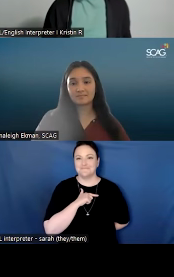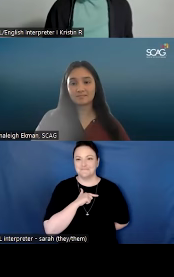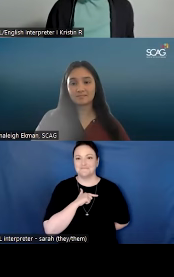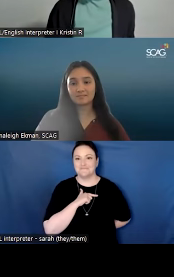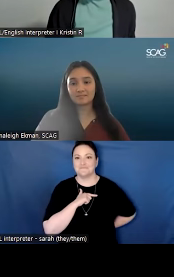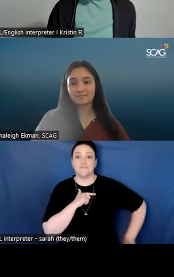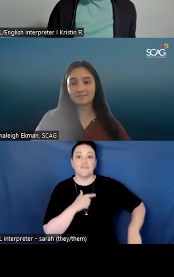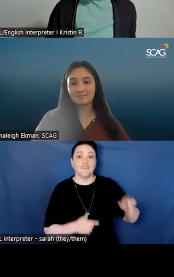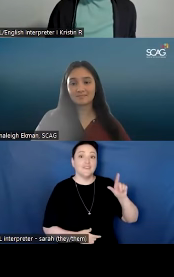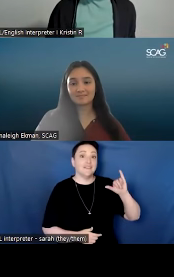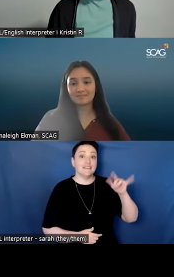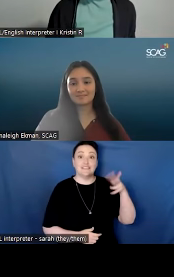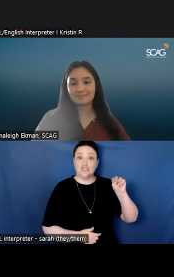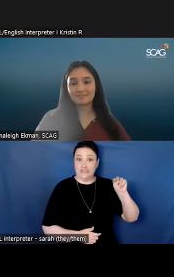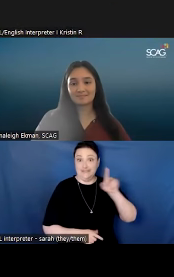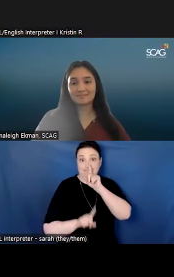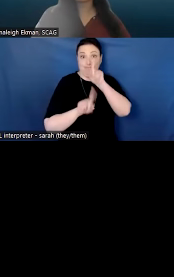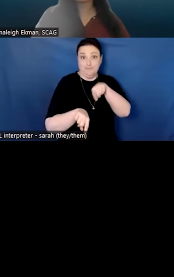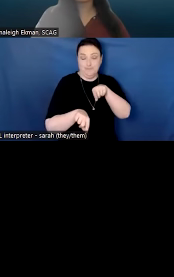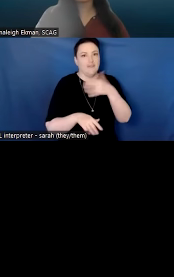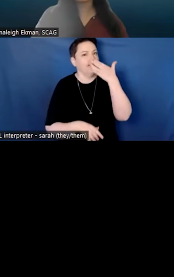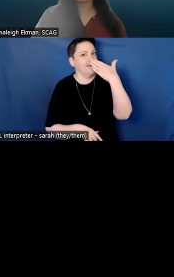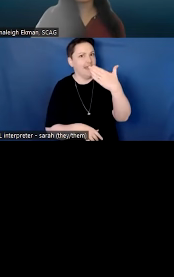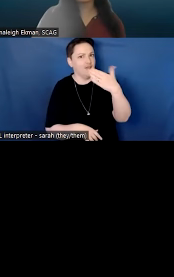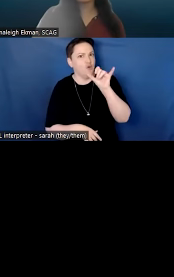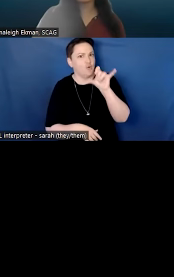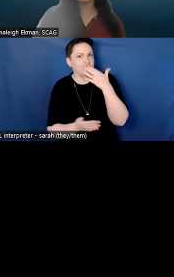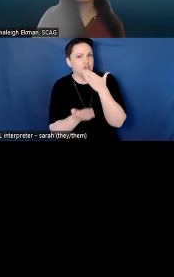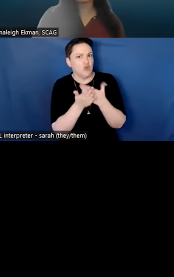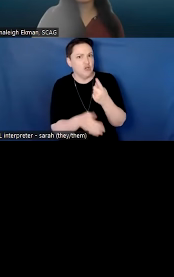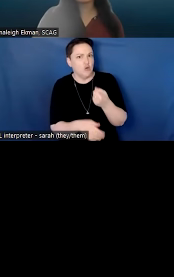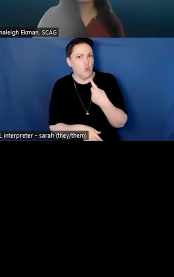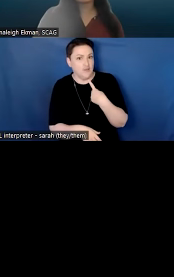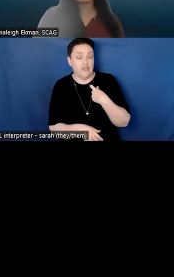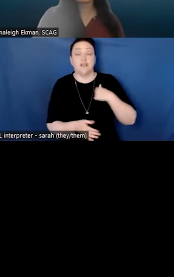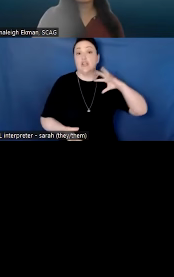I can provide you, well, first of all, thank you for the really good question. Cumulative